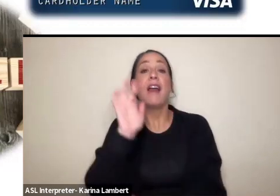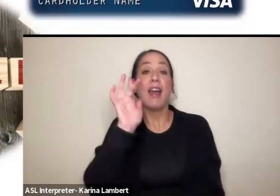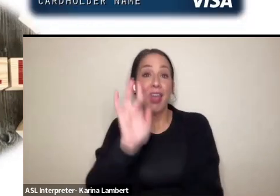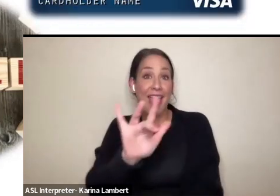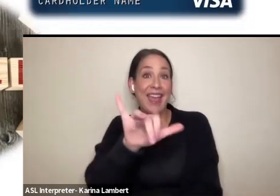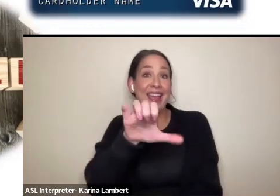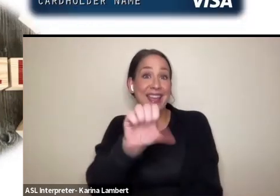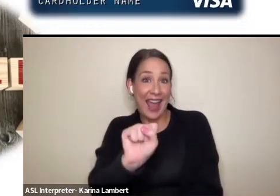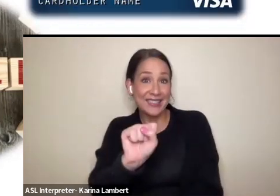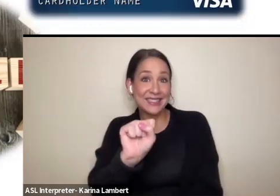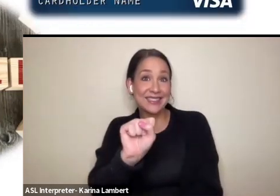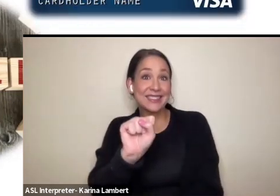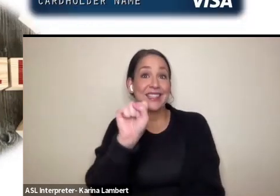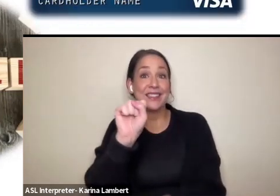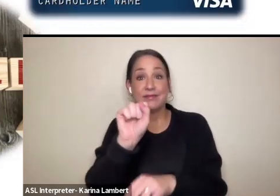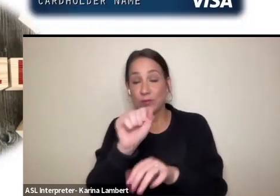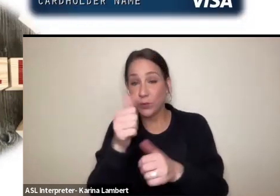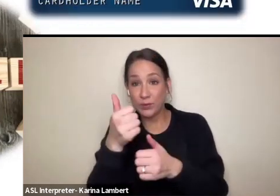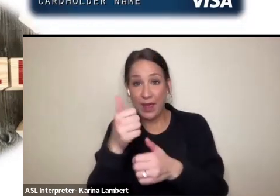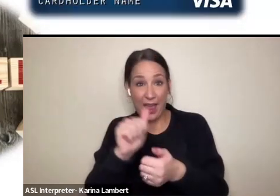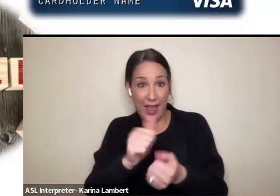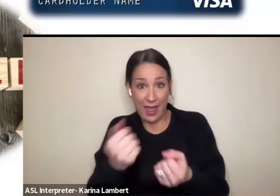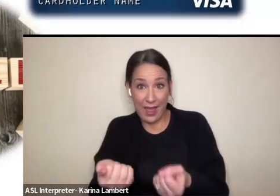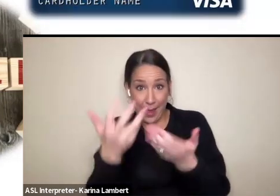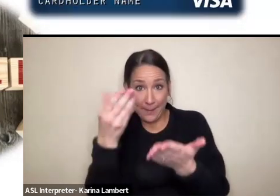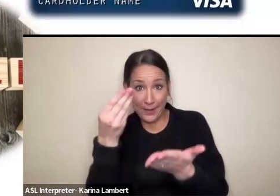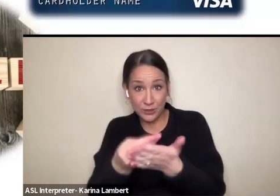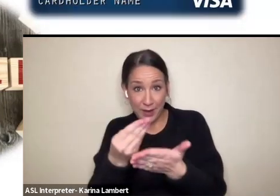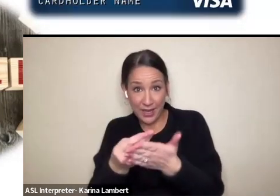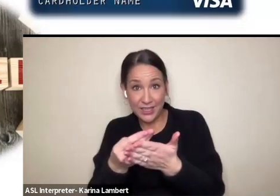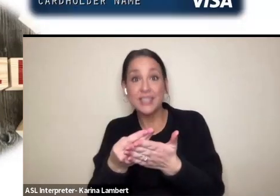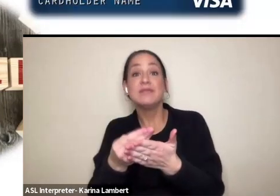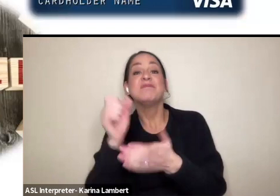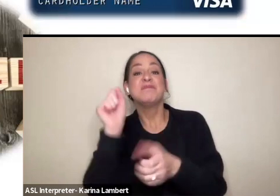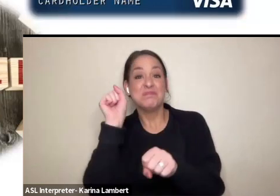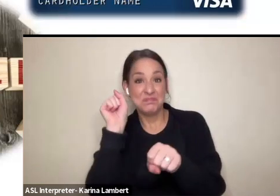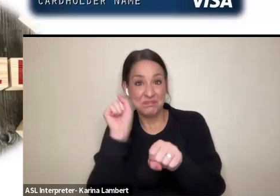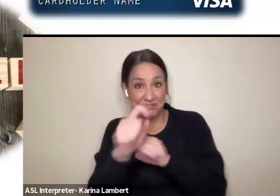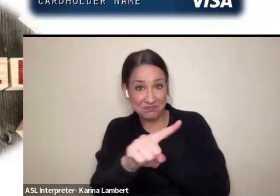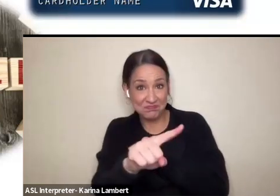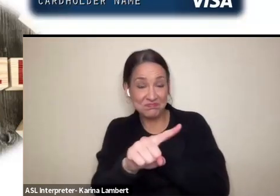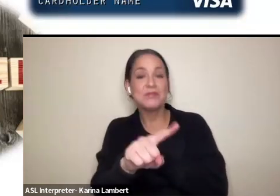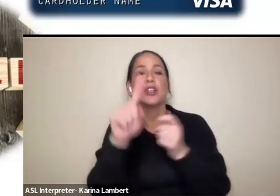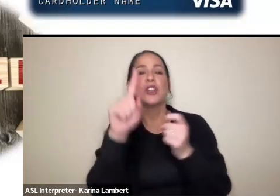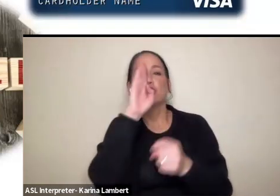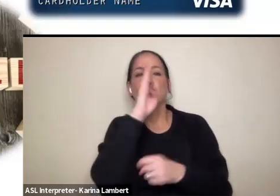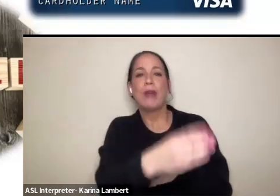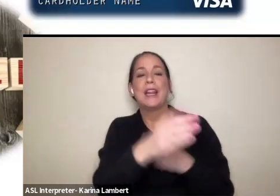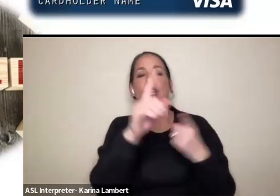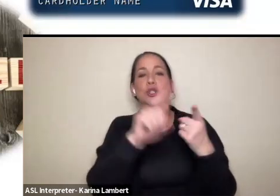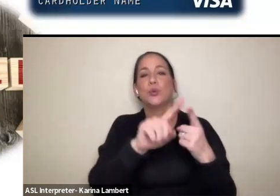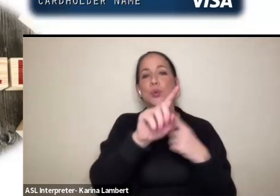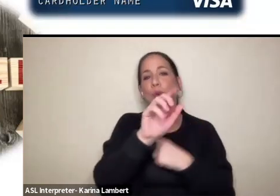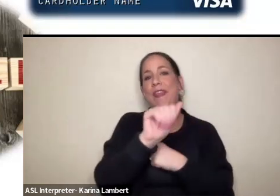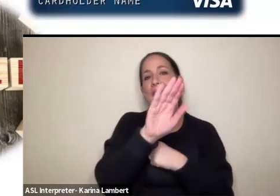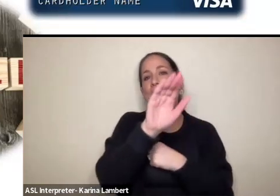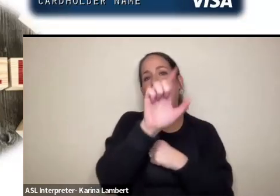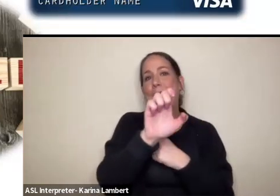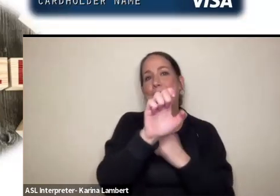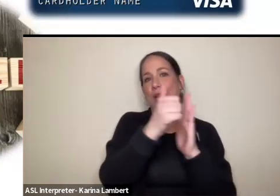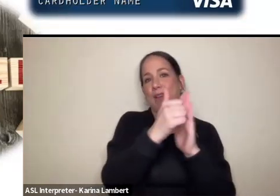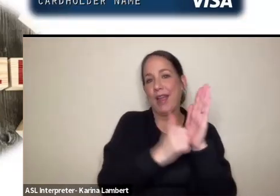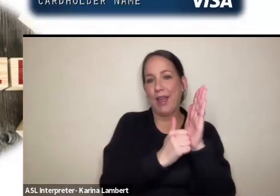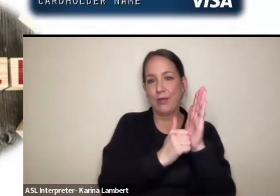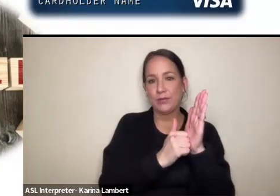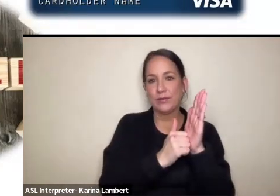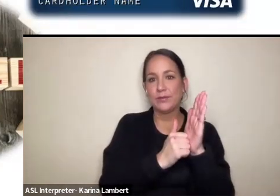goes directly into the Able account, never hitting any of those other outside checking or savings accounts. So it's never